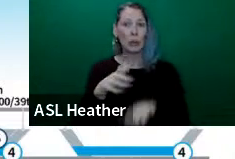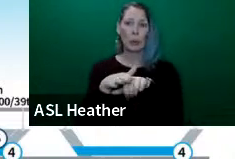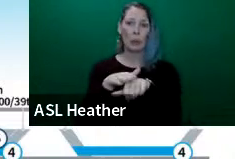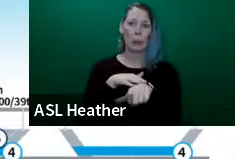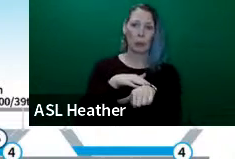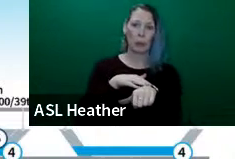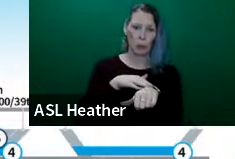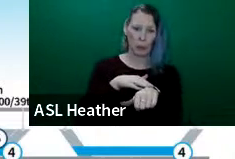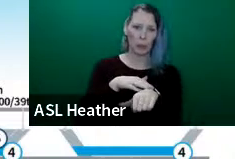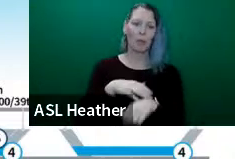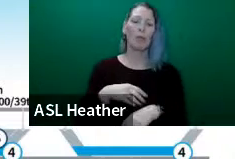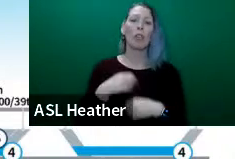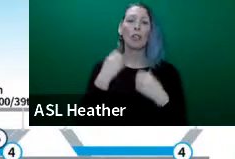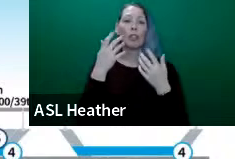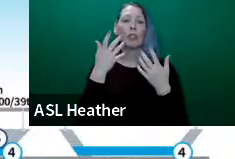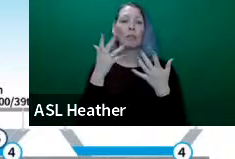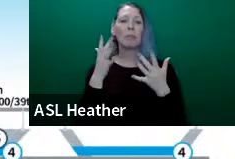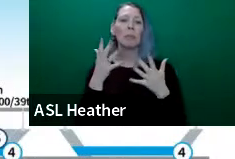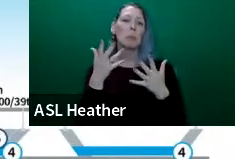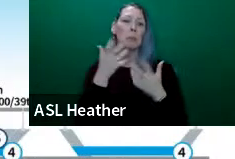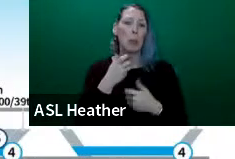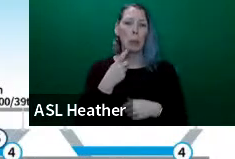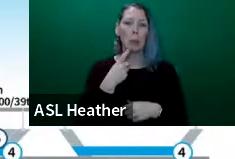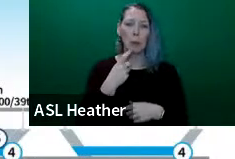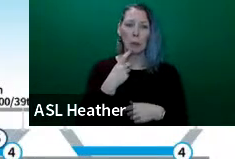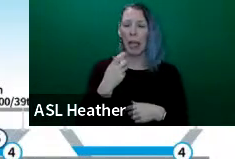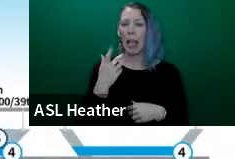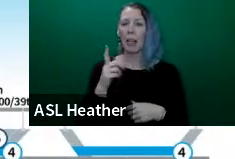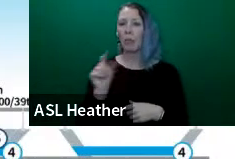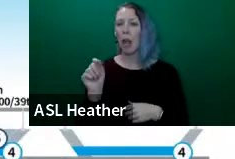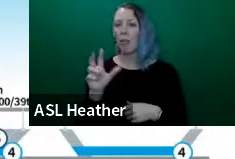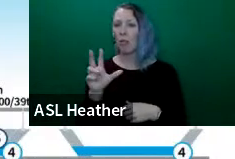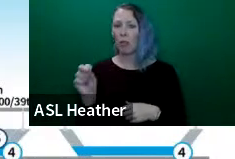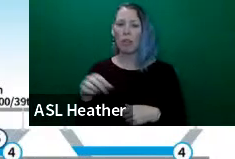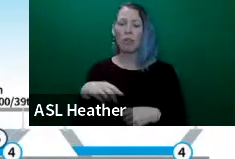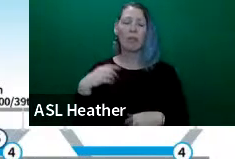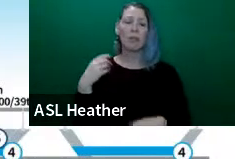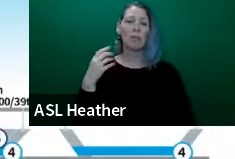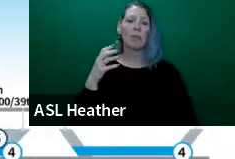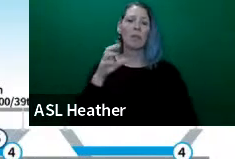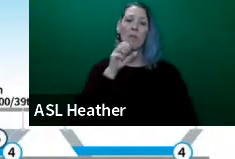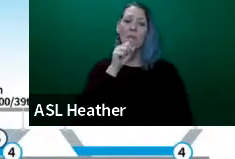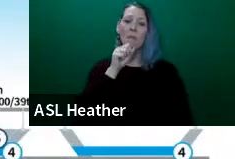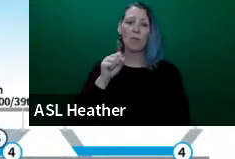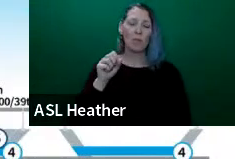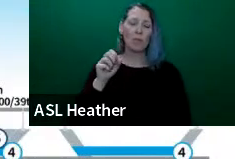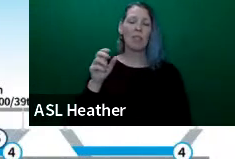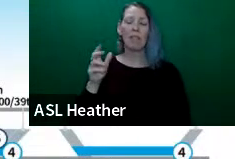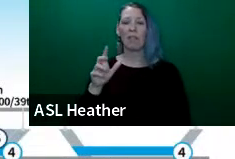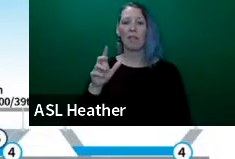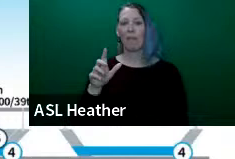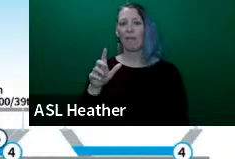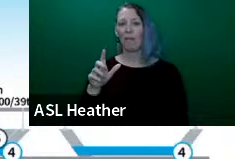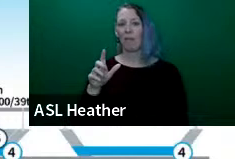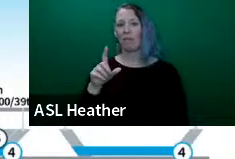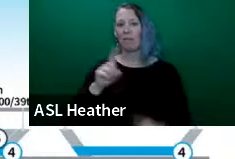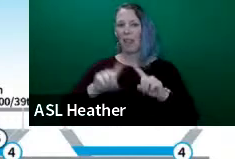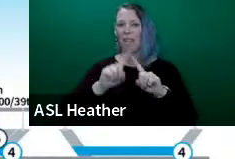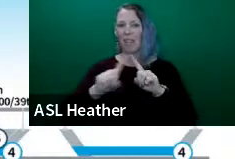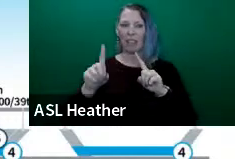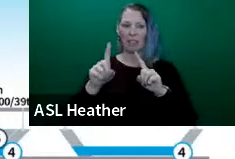So the dark red is less than 20 miles an hour. The orange is 20 to 30. Yellow is 30 to 40. Light green is 40 to